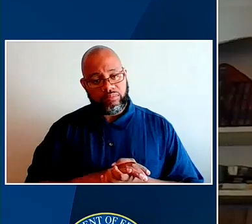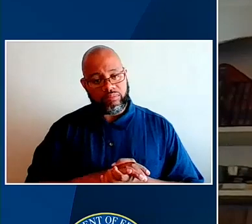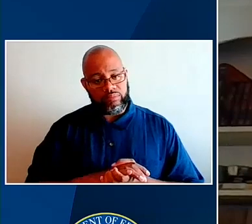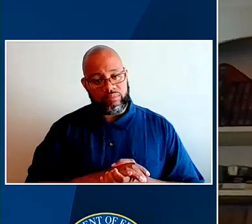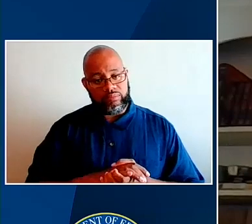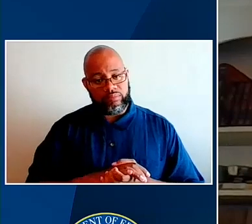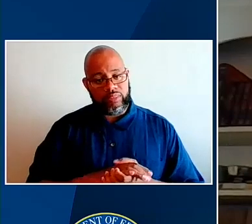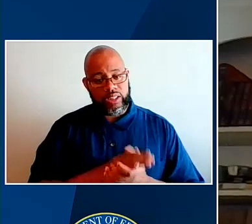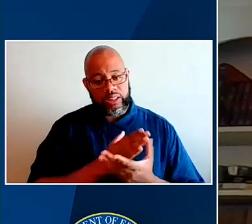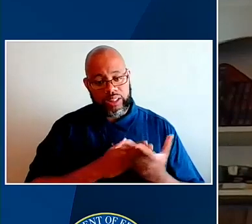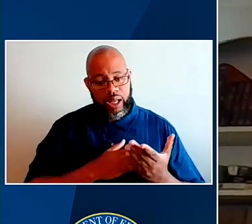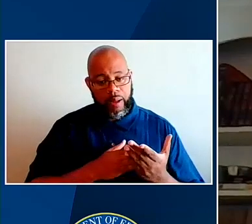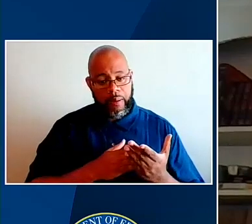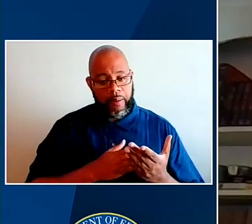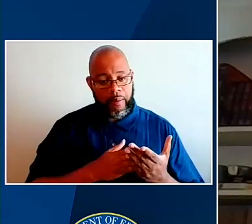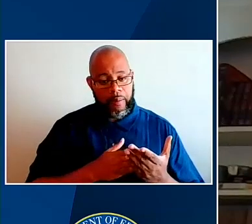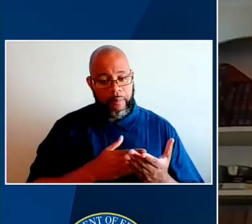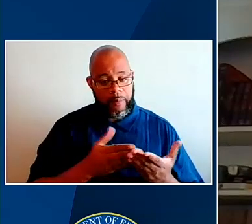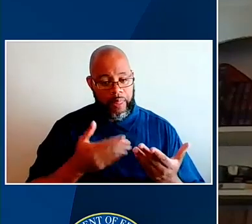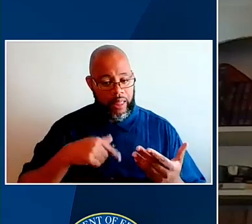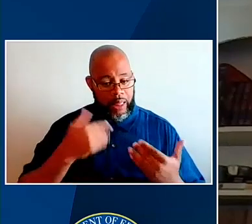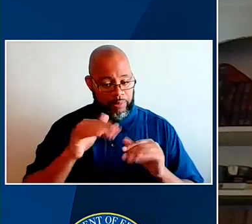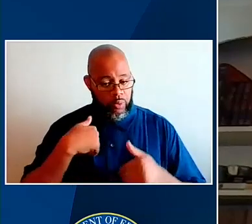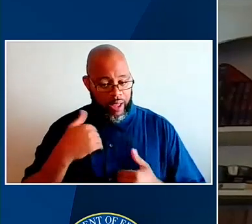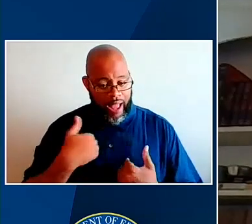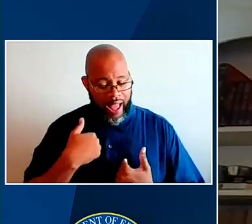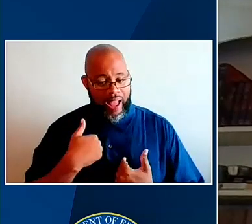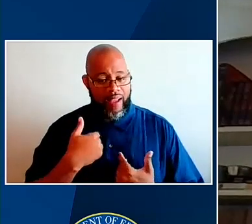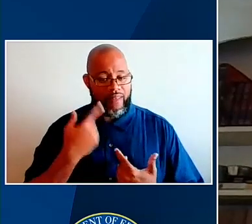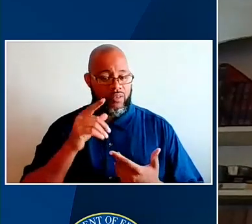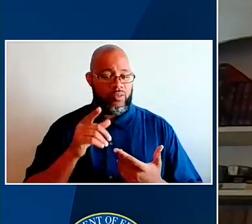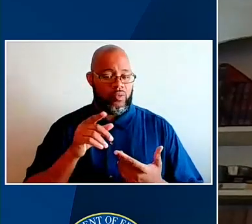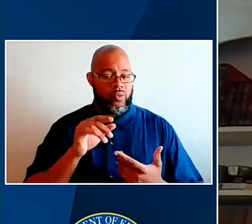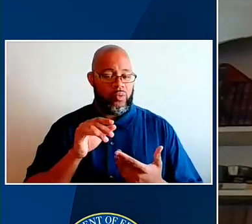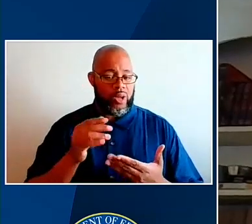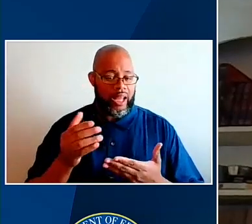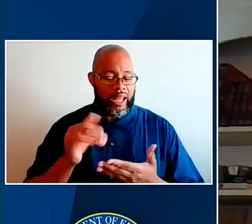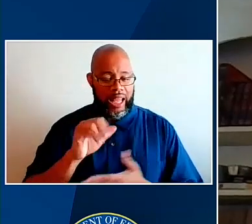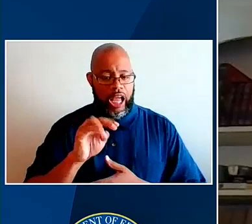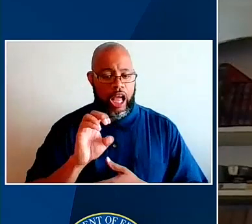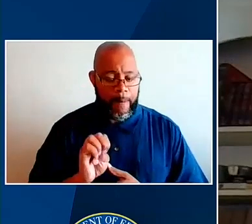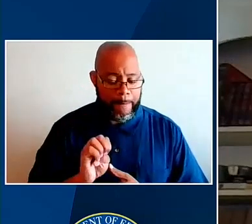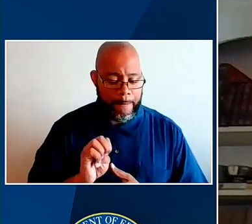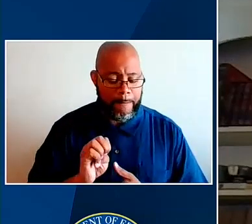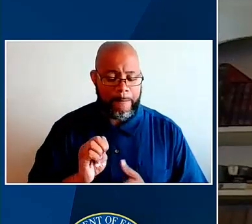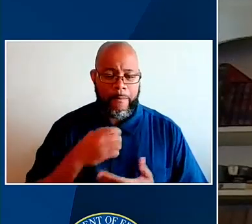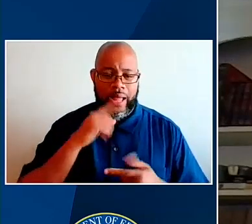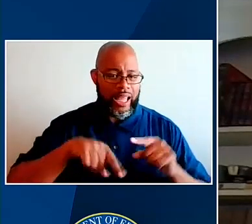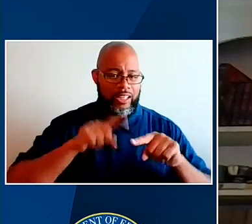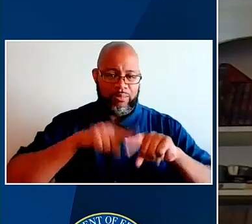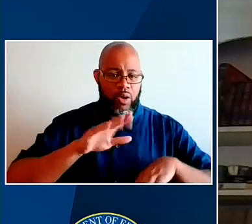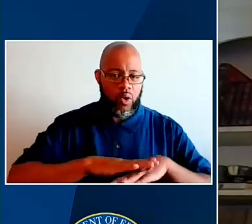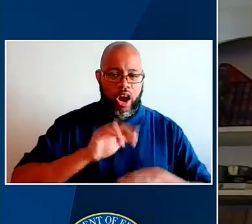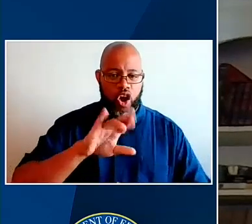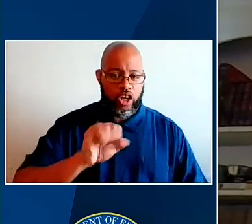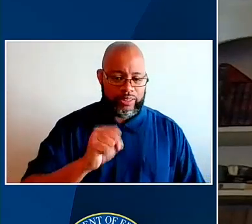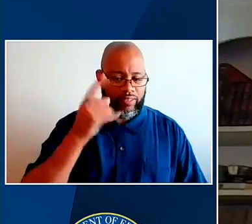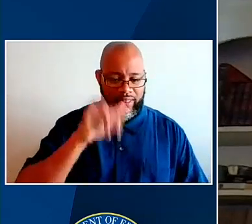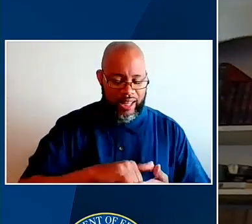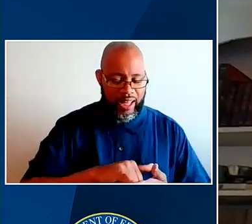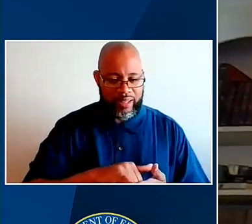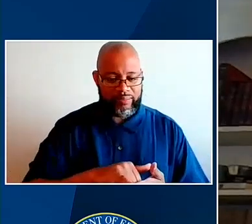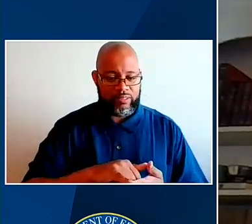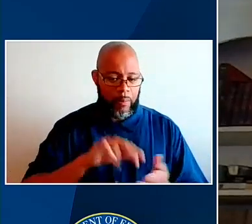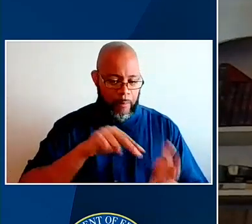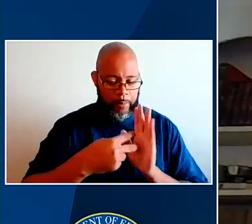some limitations we have. For instance, we don't, you know, as far as income goes for students, we would not be able to rely on the IRS for this